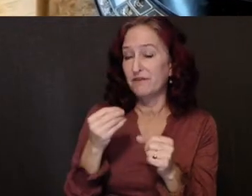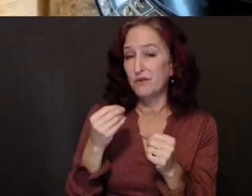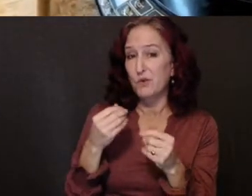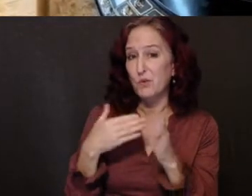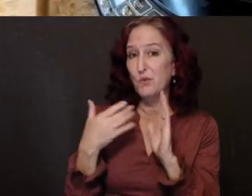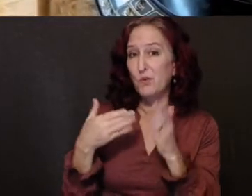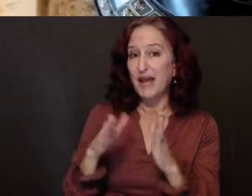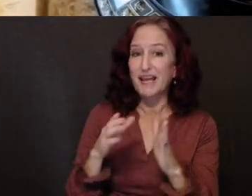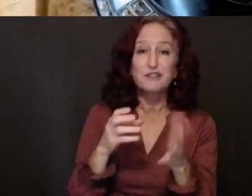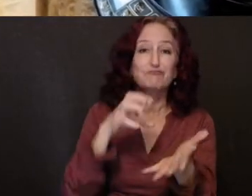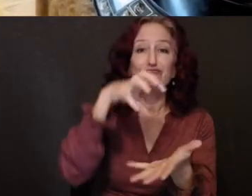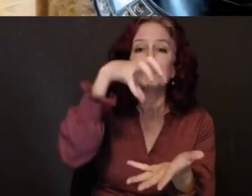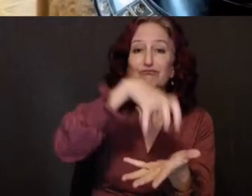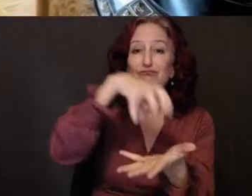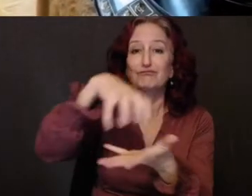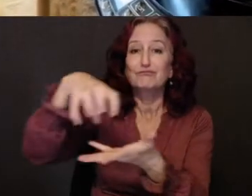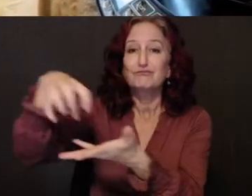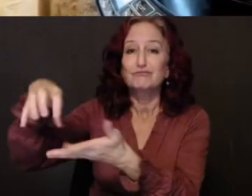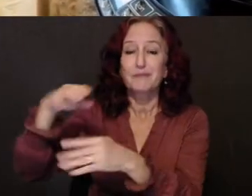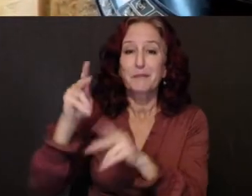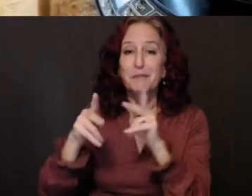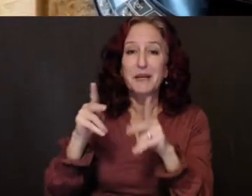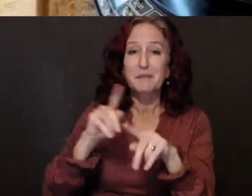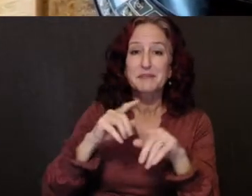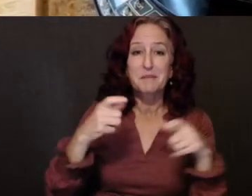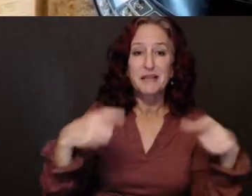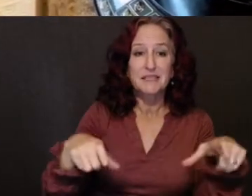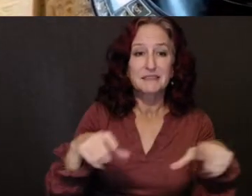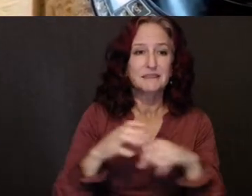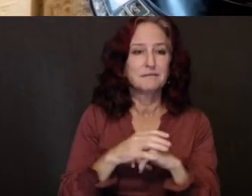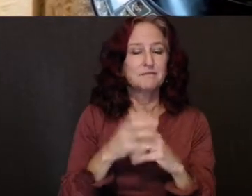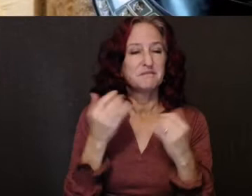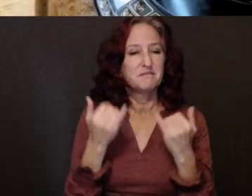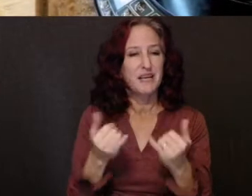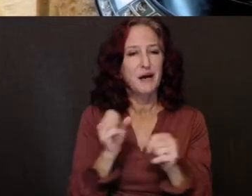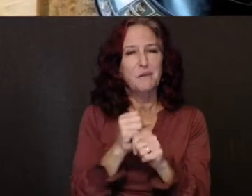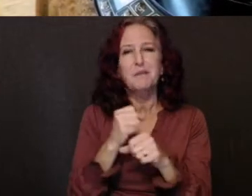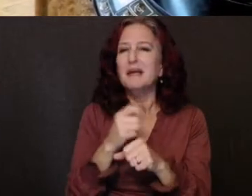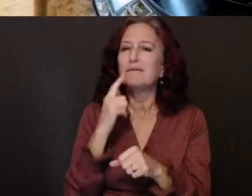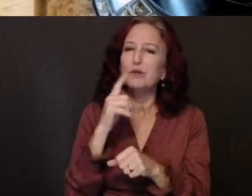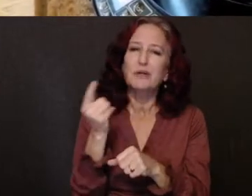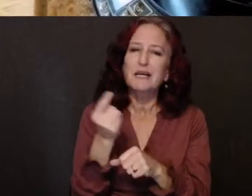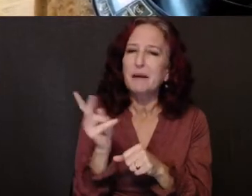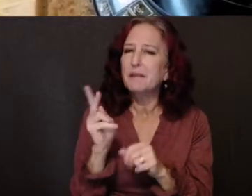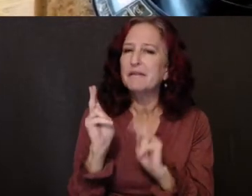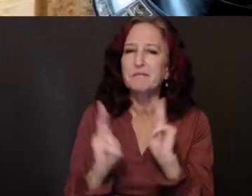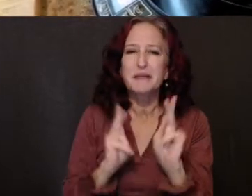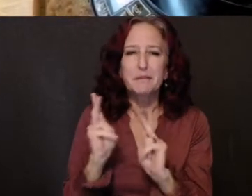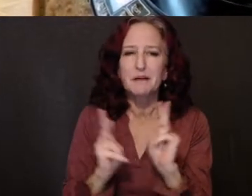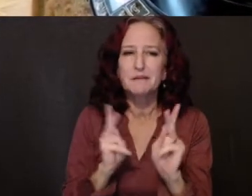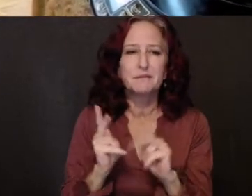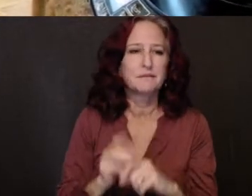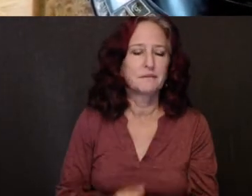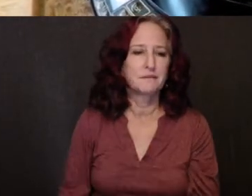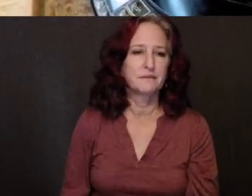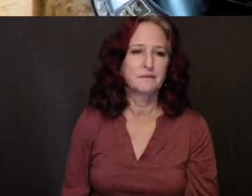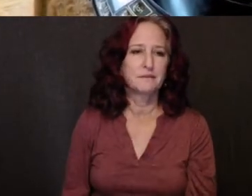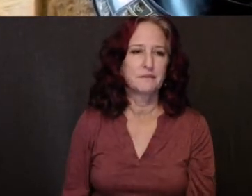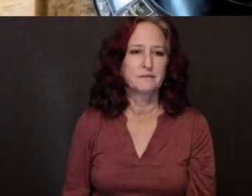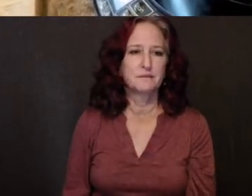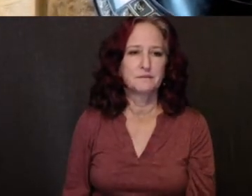Could you serve this in tiny little individual pumpkins too? Yeah, you can. That's a great way to do it,